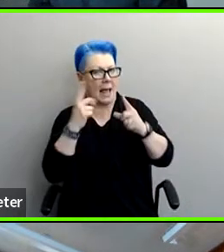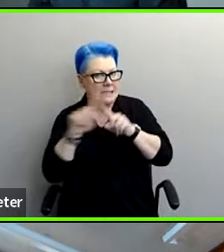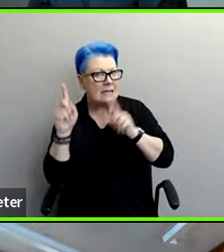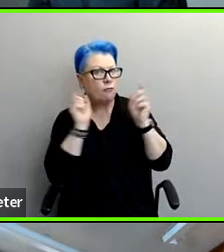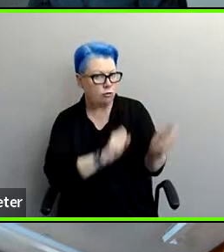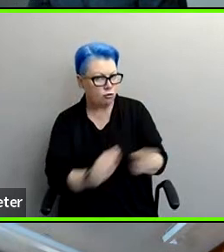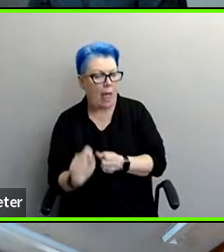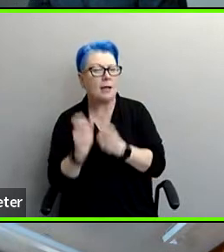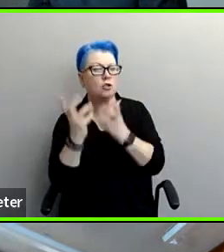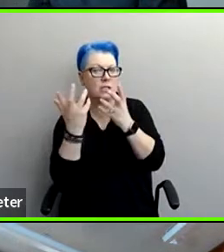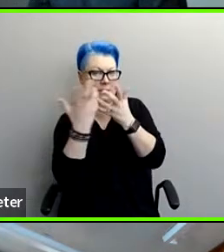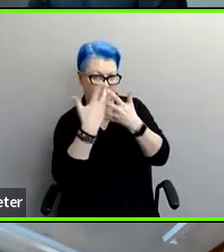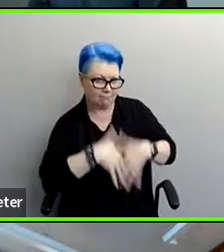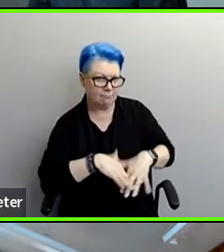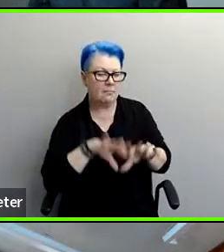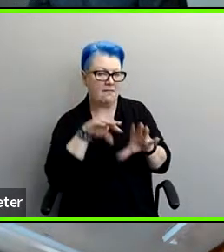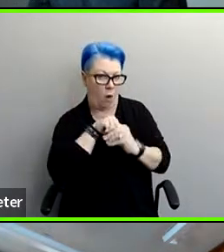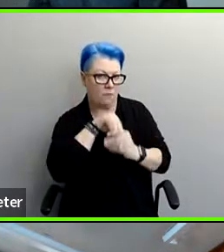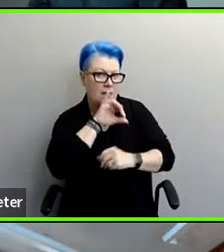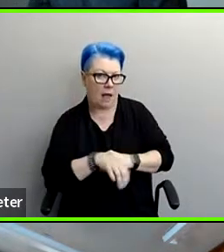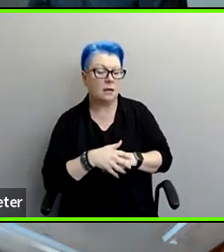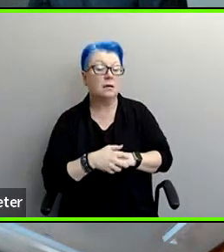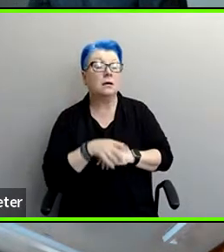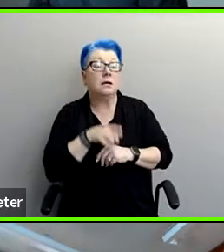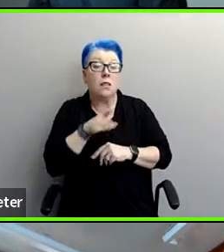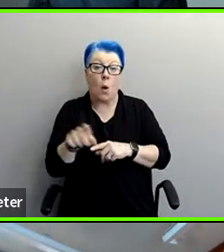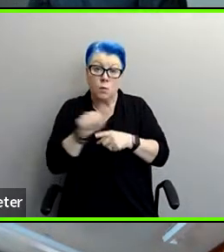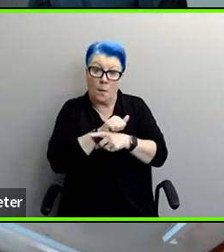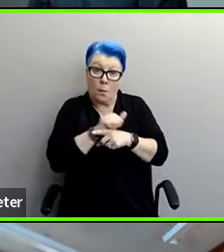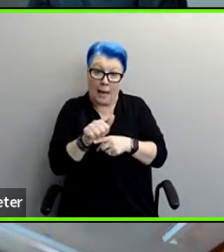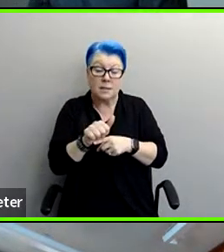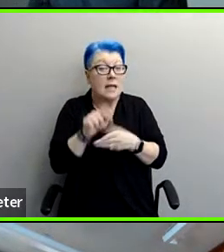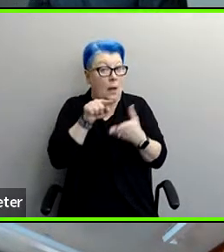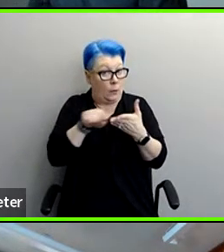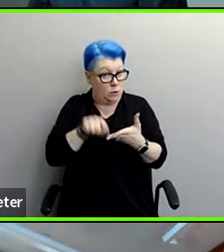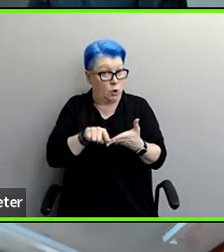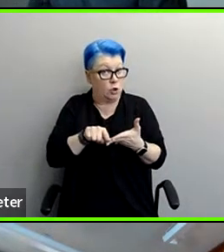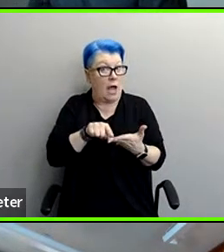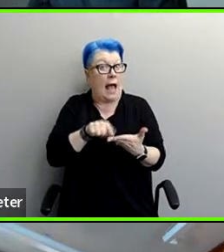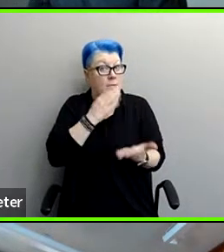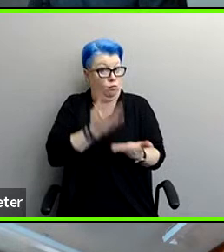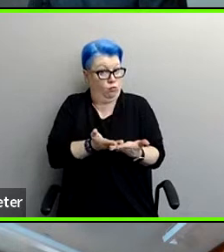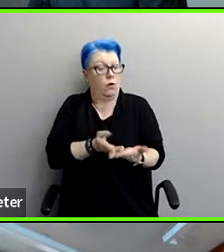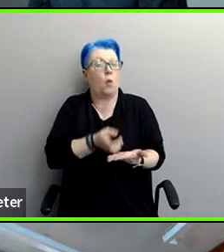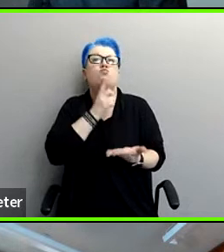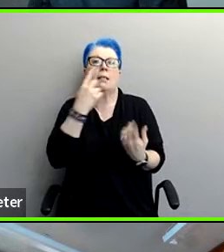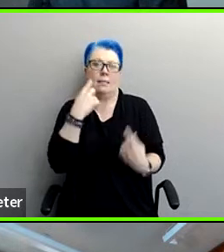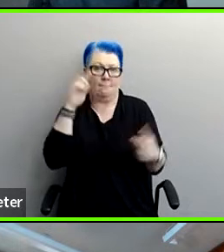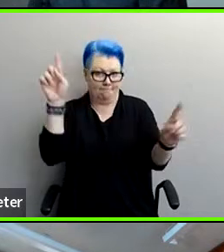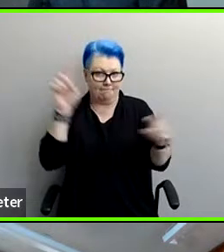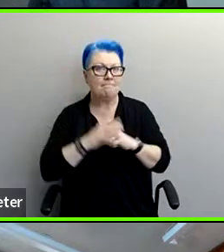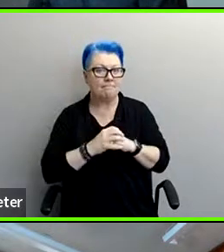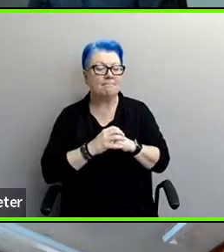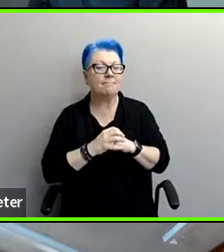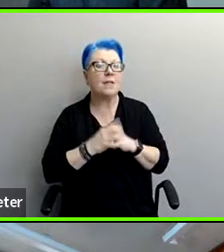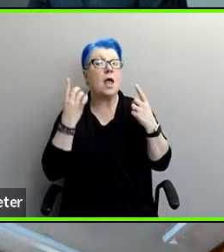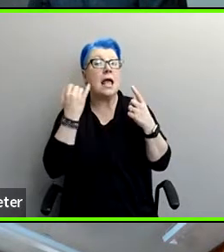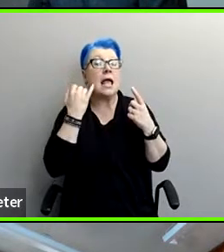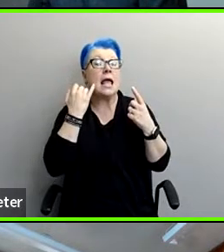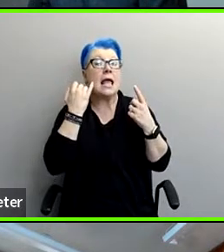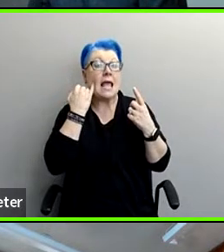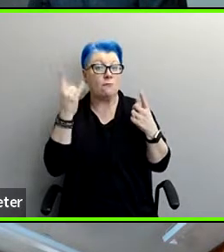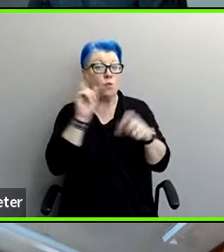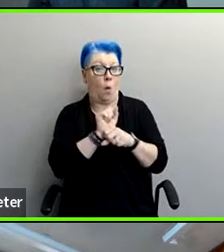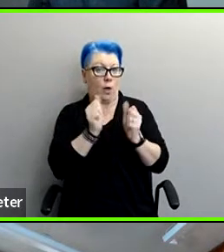strategies underneath those as well. And so those are practices that research has shown us are highly effective when working with students with